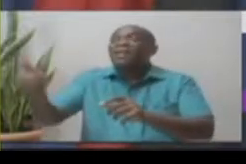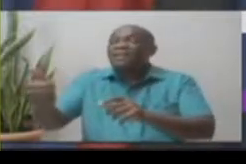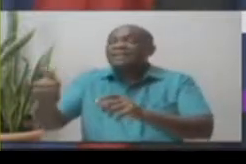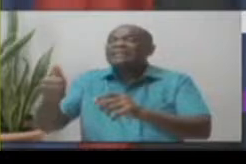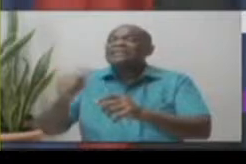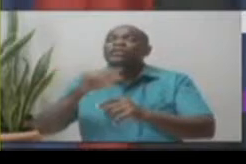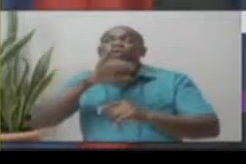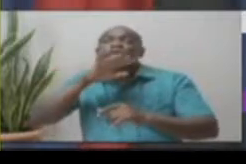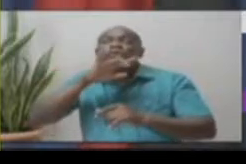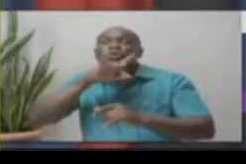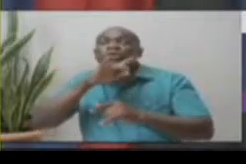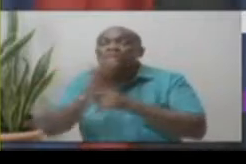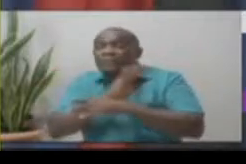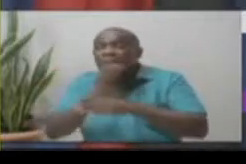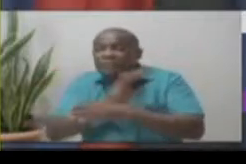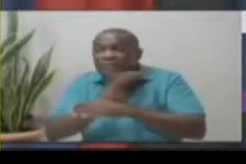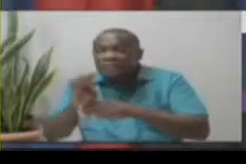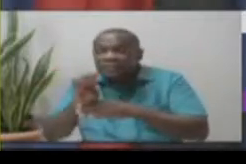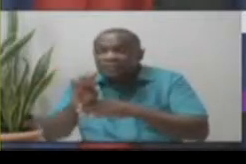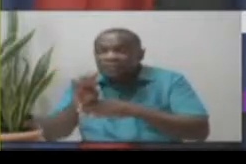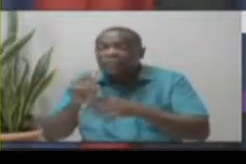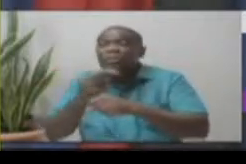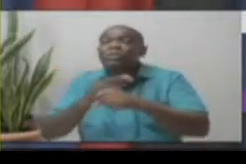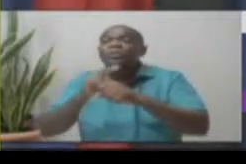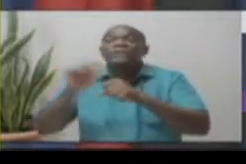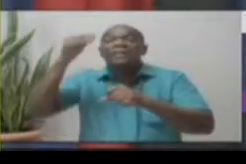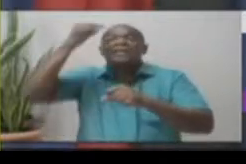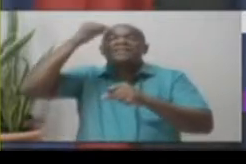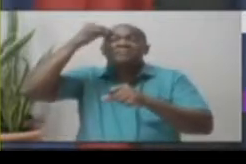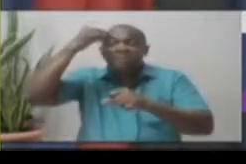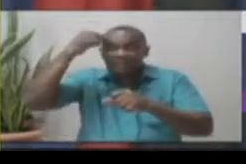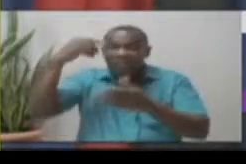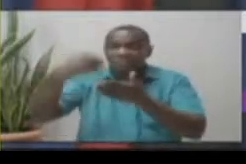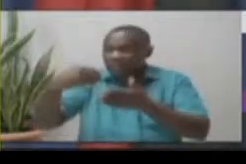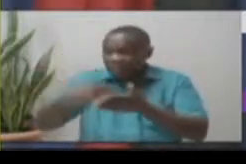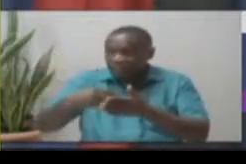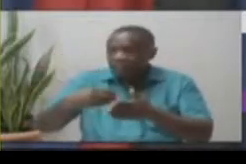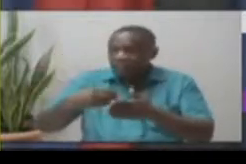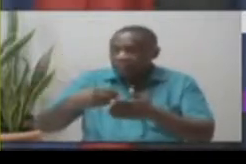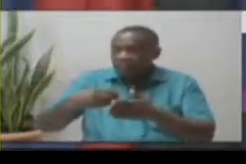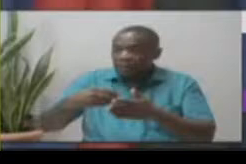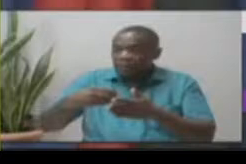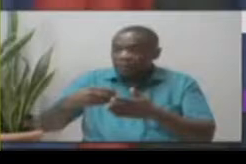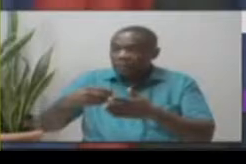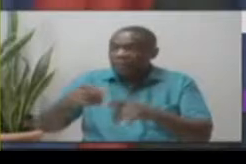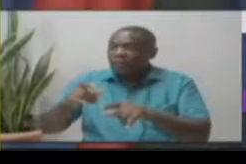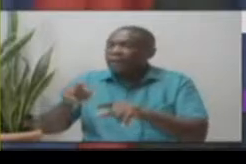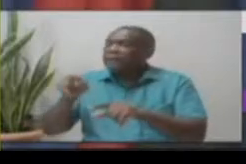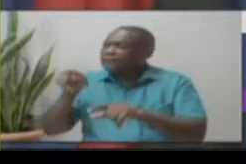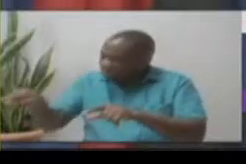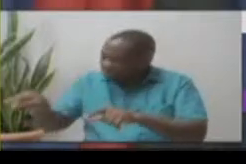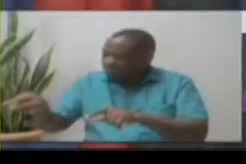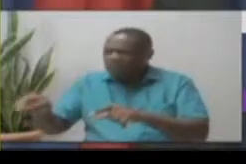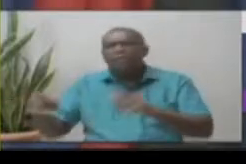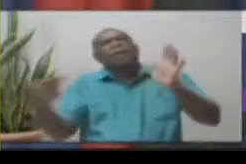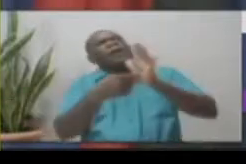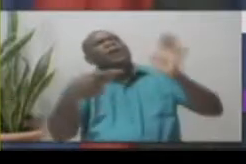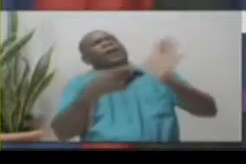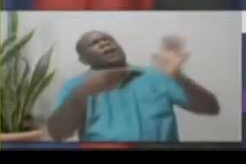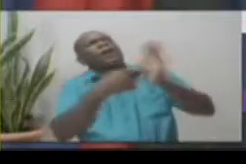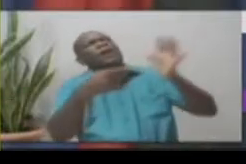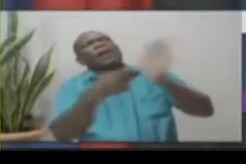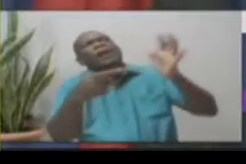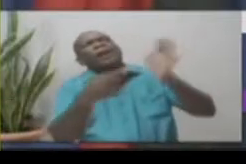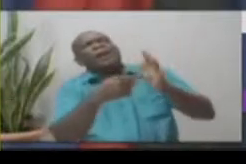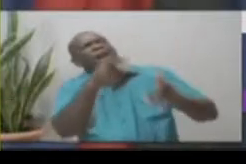money. Hundreds of millions of dollars. And you're interested in my car that I buy back with my own money?